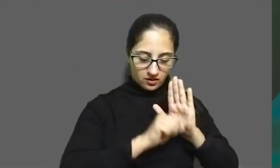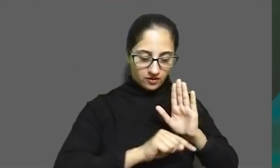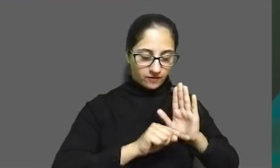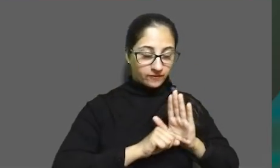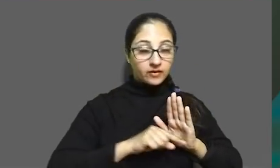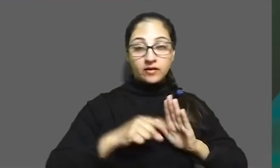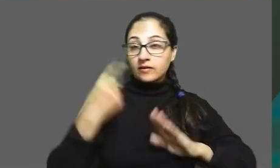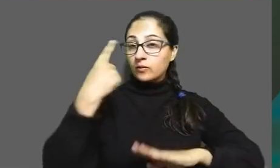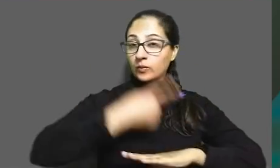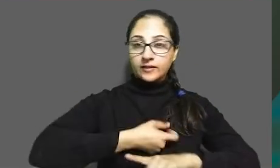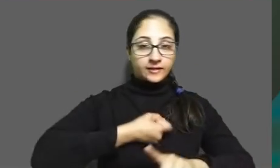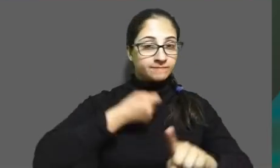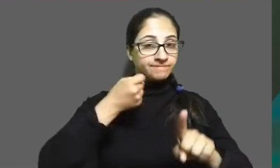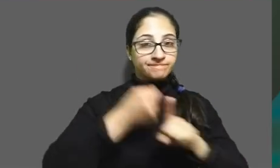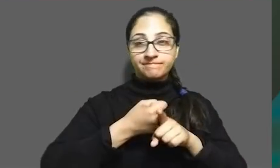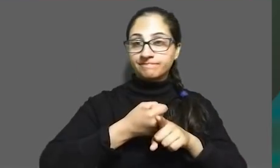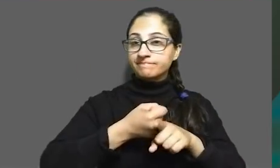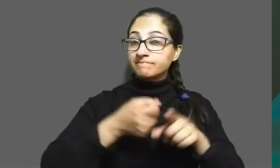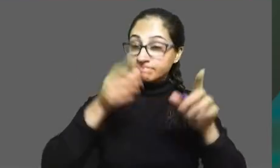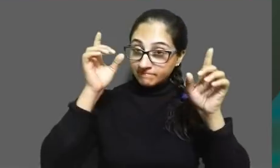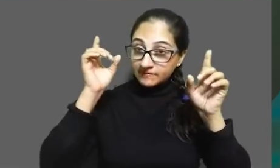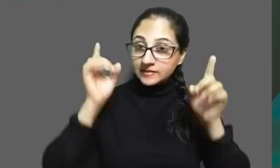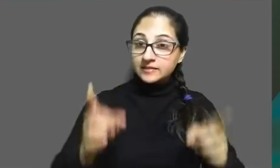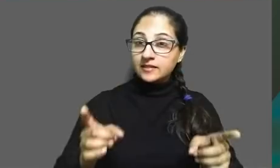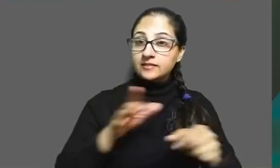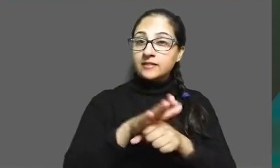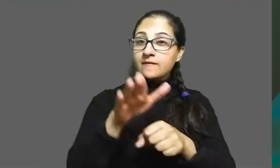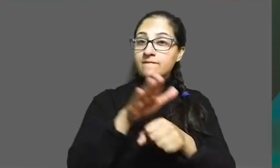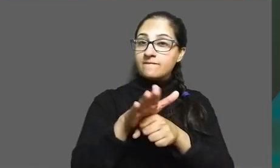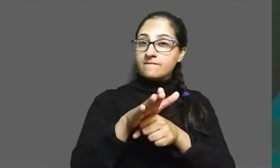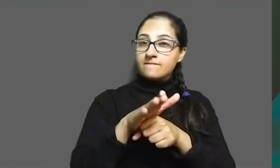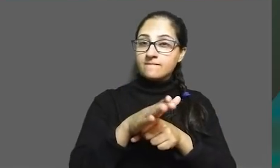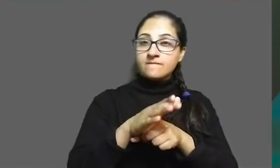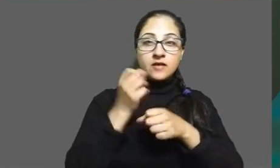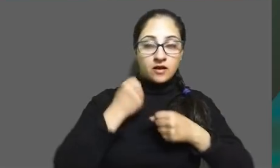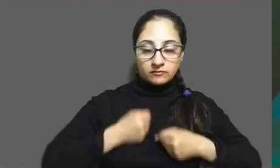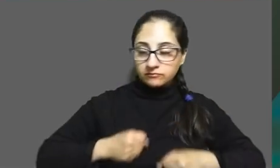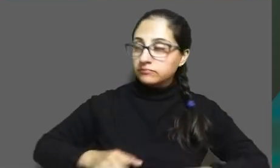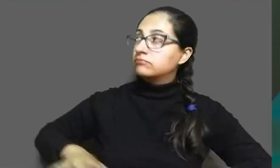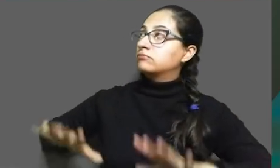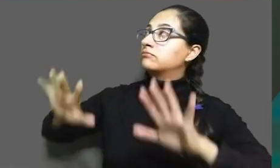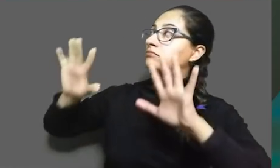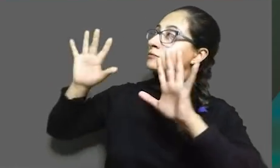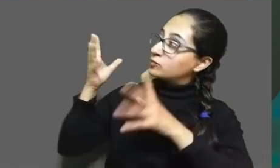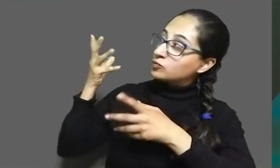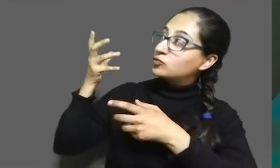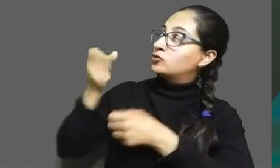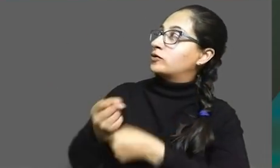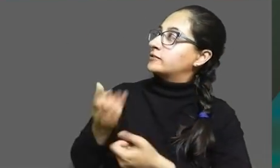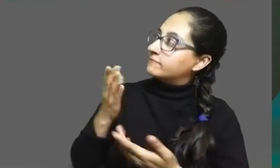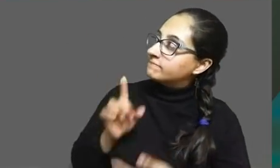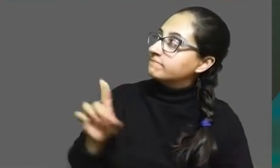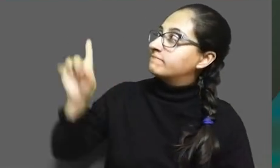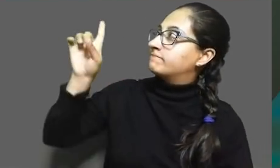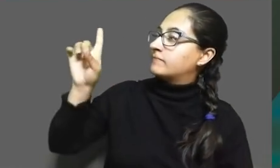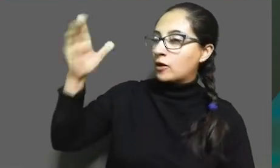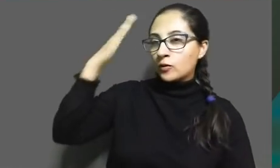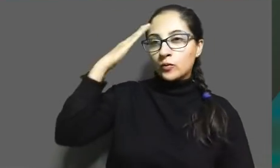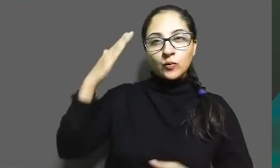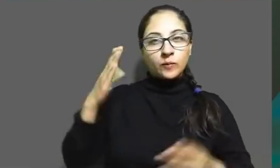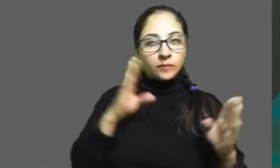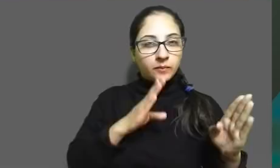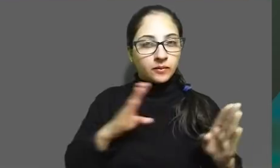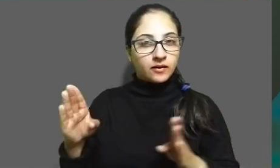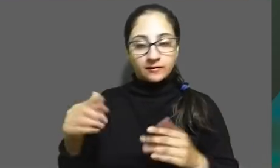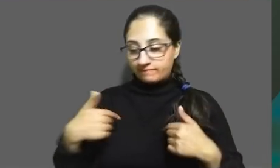to God's will and said, okay, you are the master producer, the choreographer, the director. You know